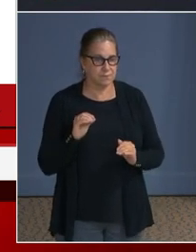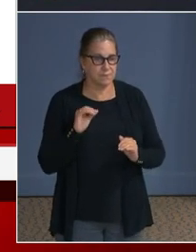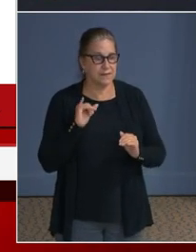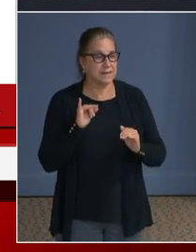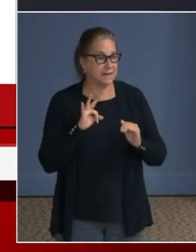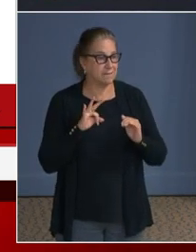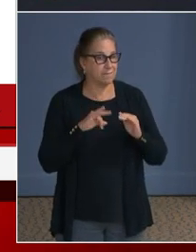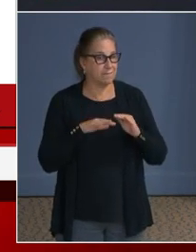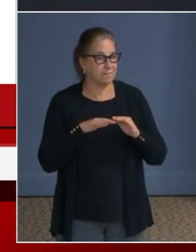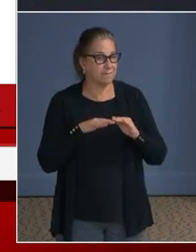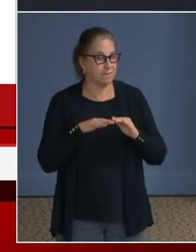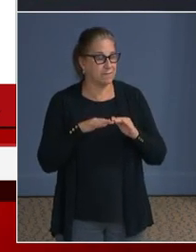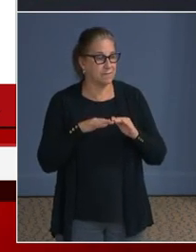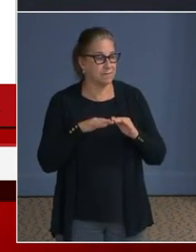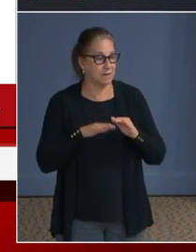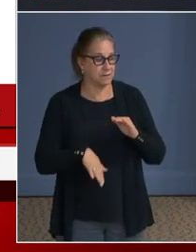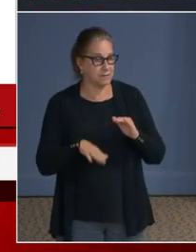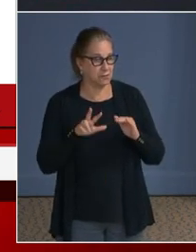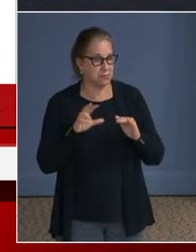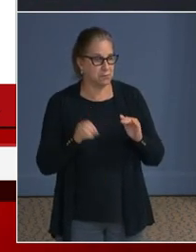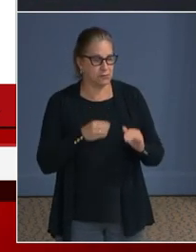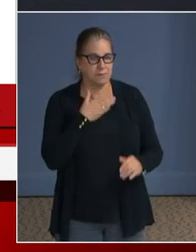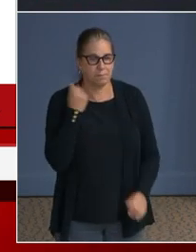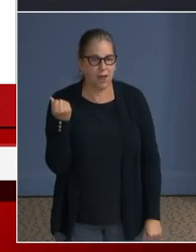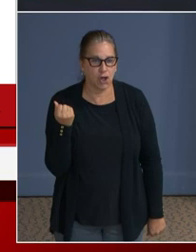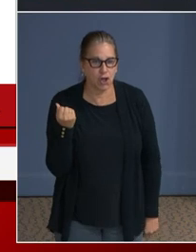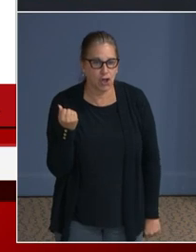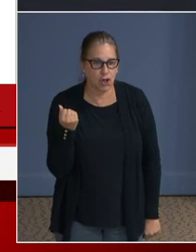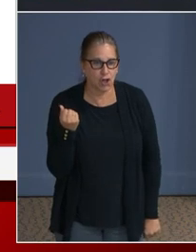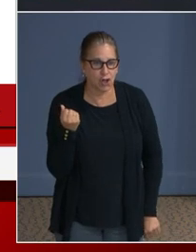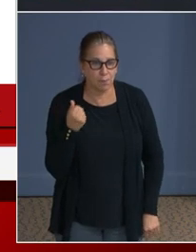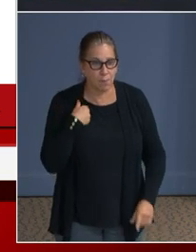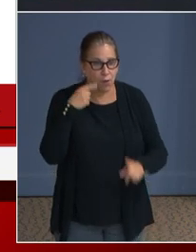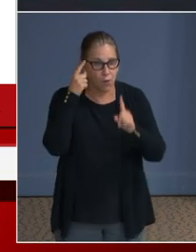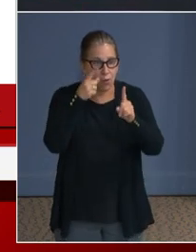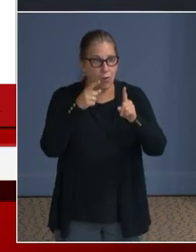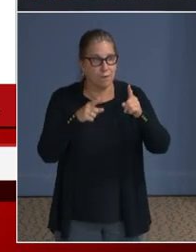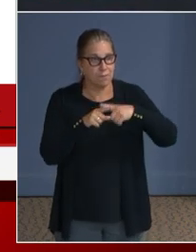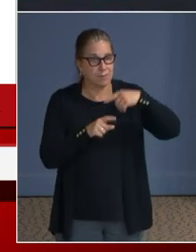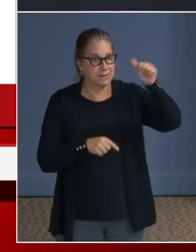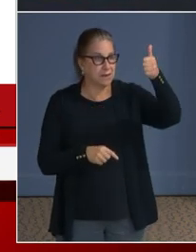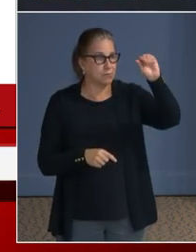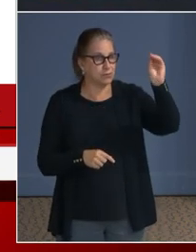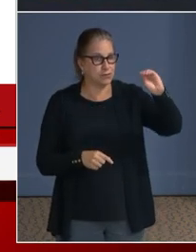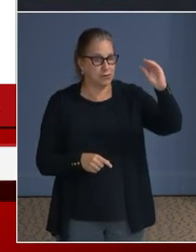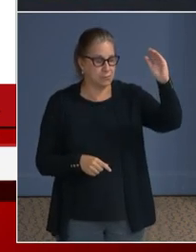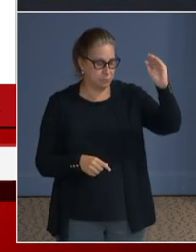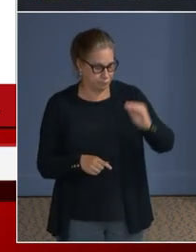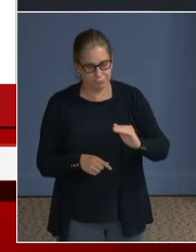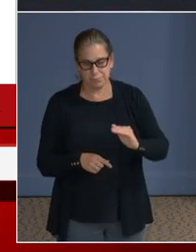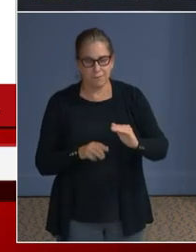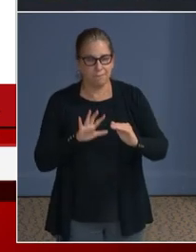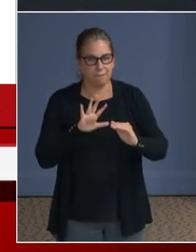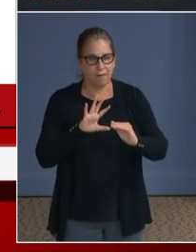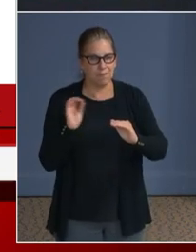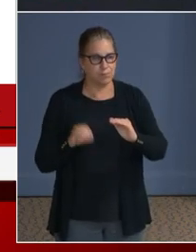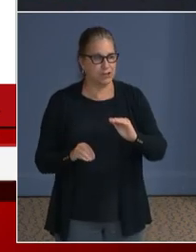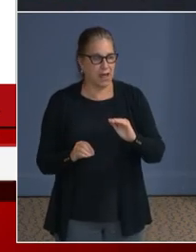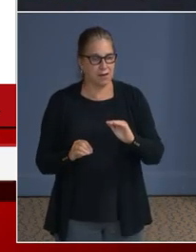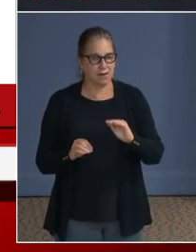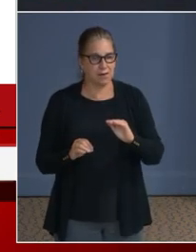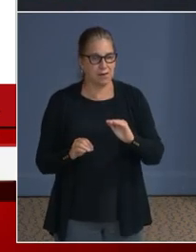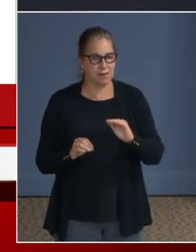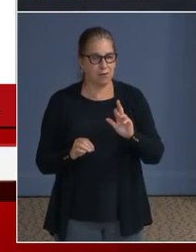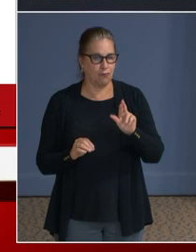we have adjusted our goal for moving into phase 3 from 10% down to 5%. The other thing that we have done is that we